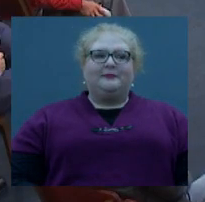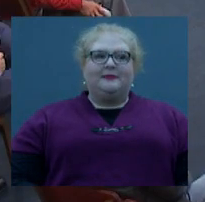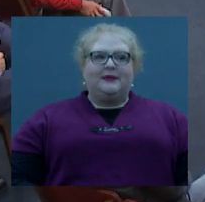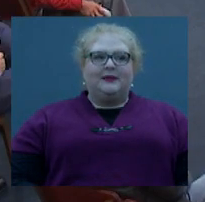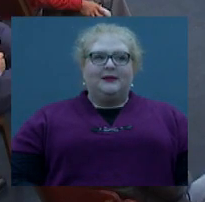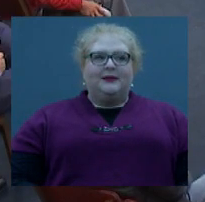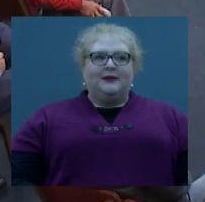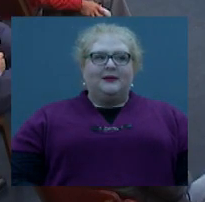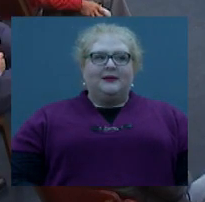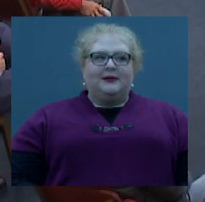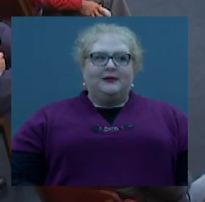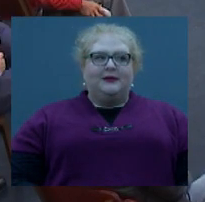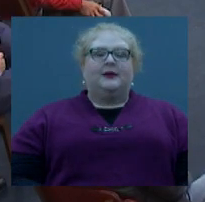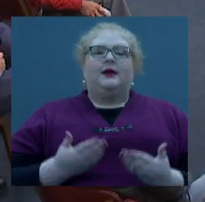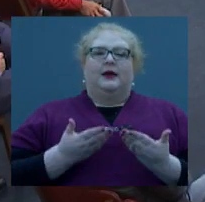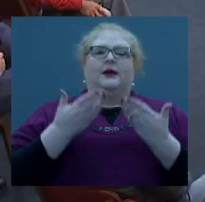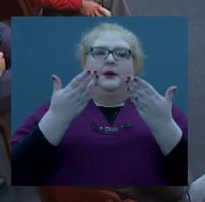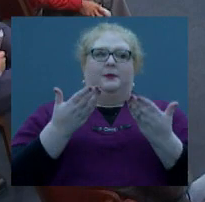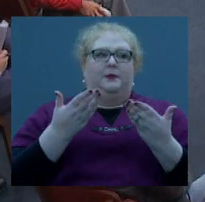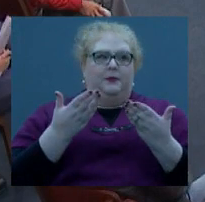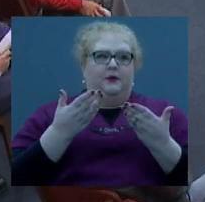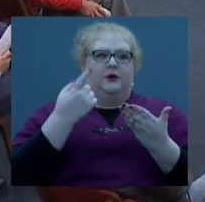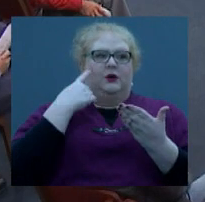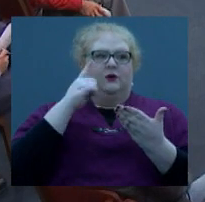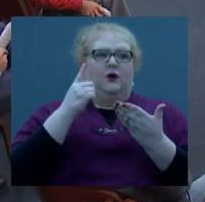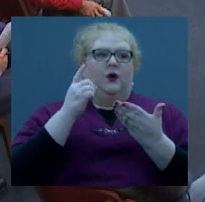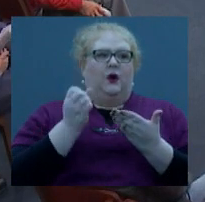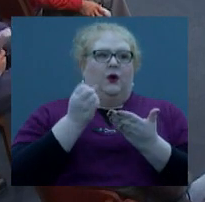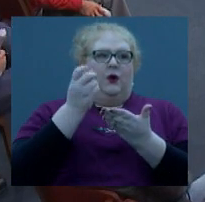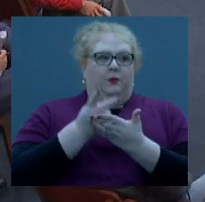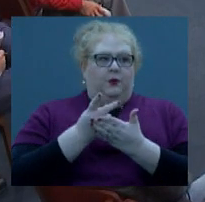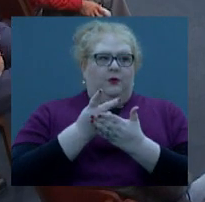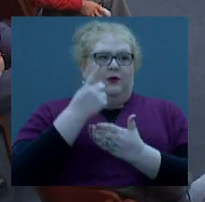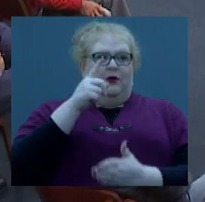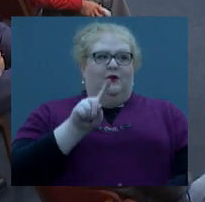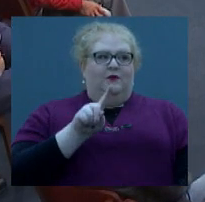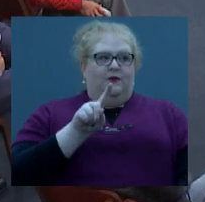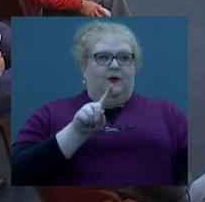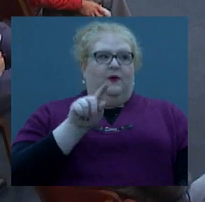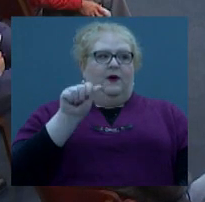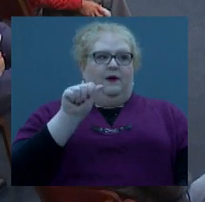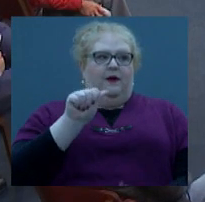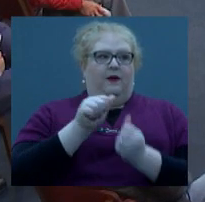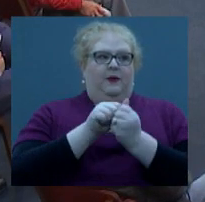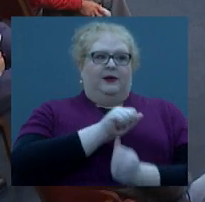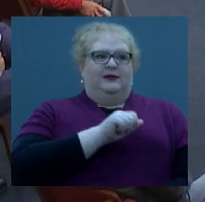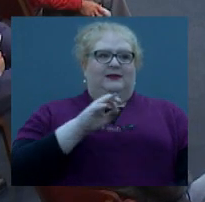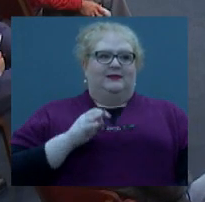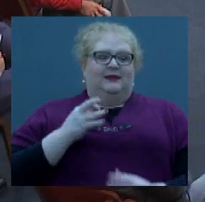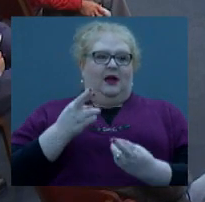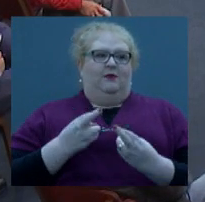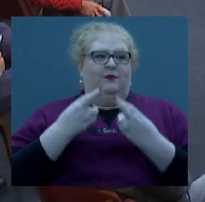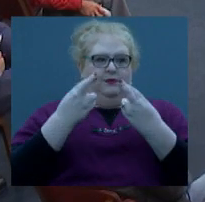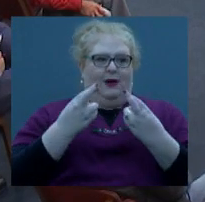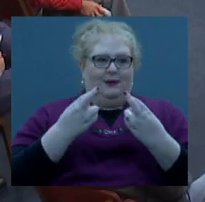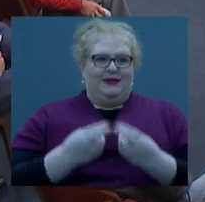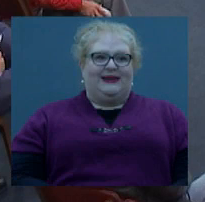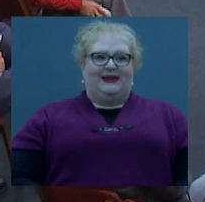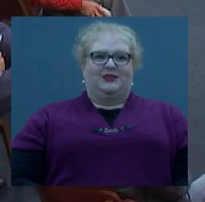Okay, Chairman, I motion that for approval for item A with staff recommendations.